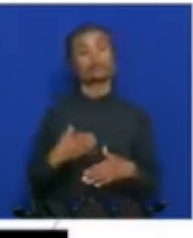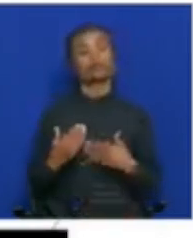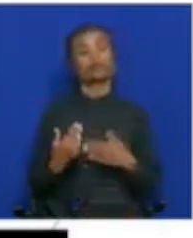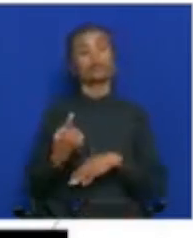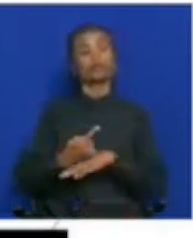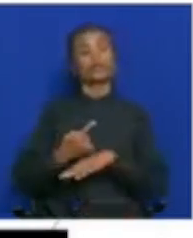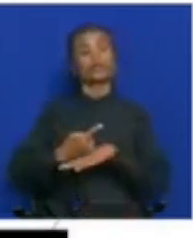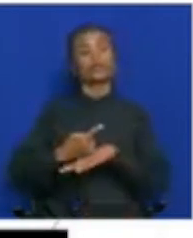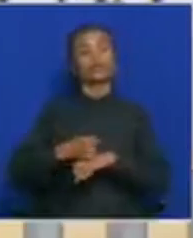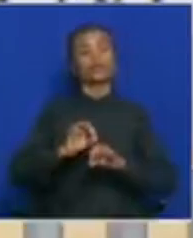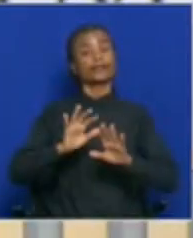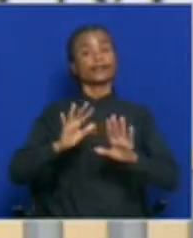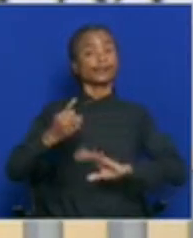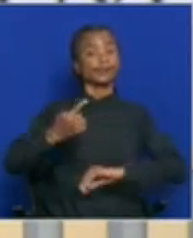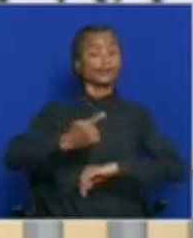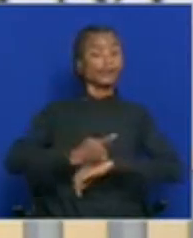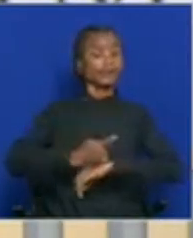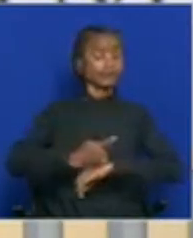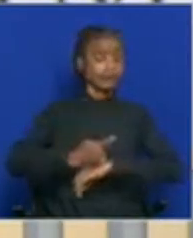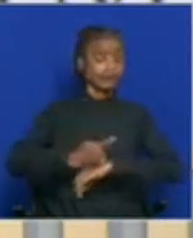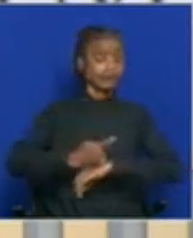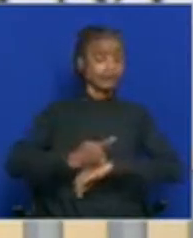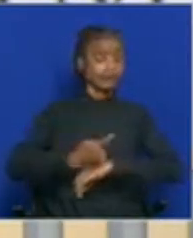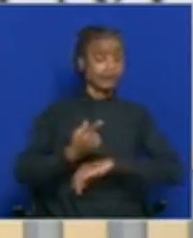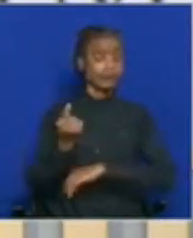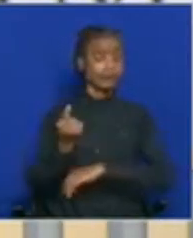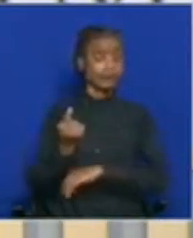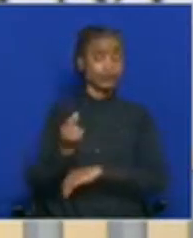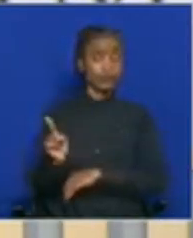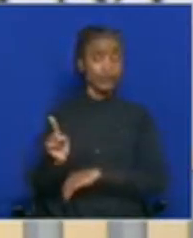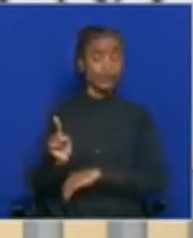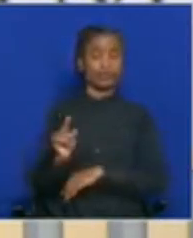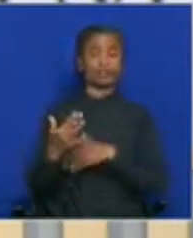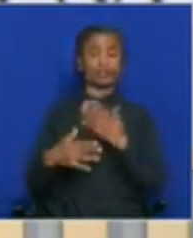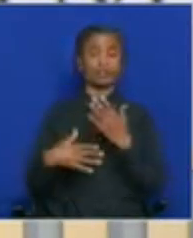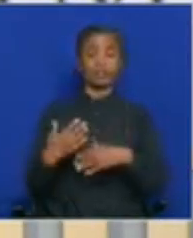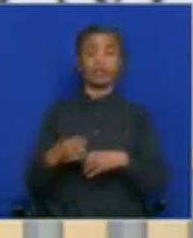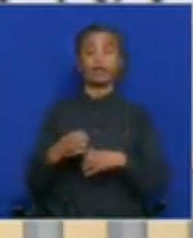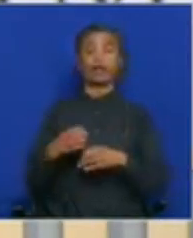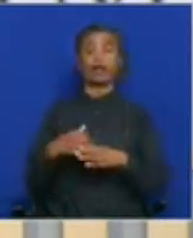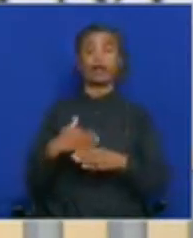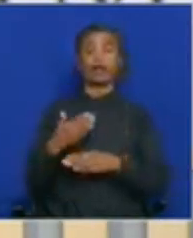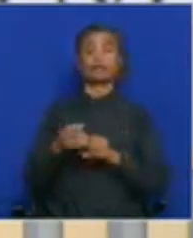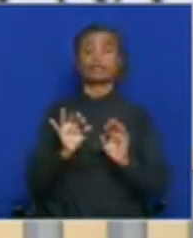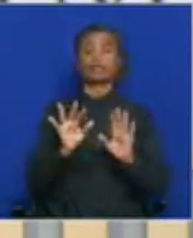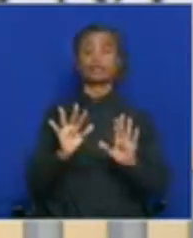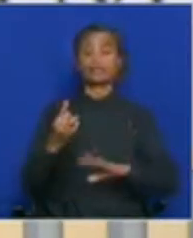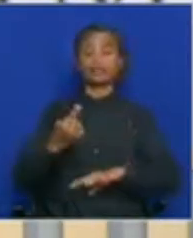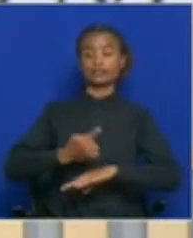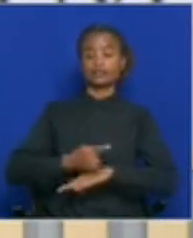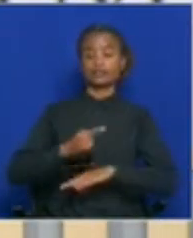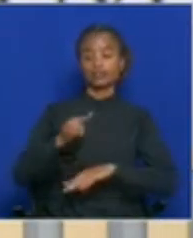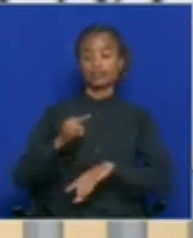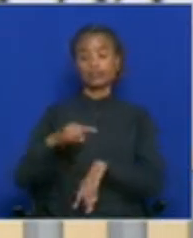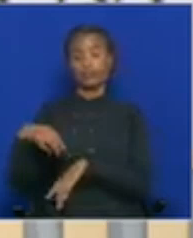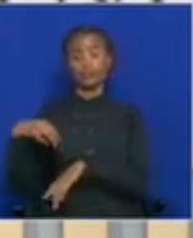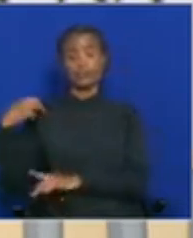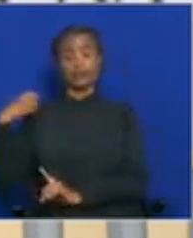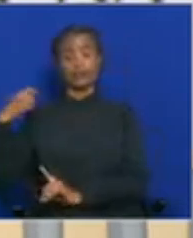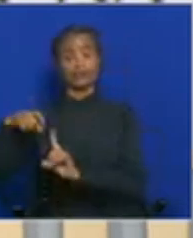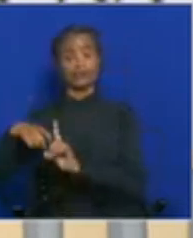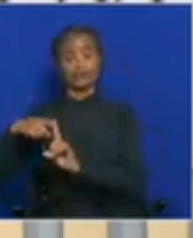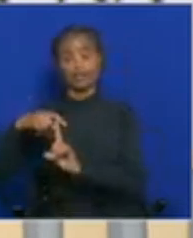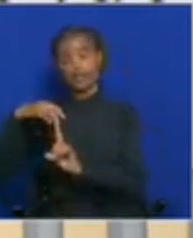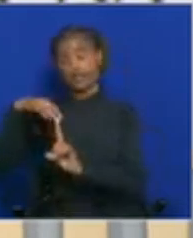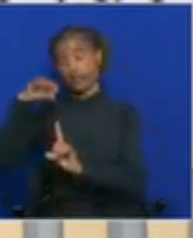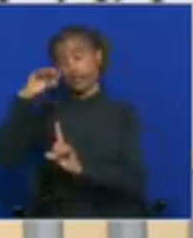he needs to report to the Minister of Police to give him progress regarding